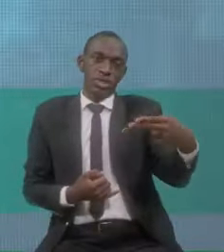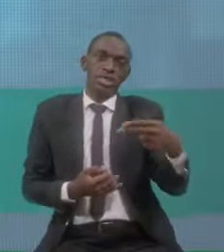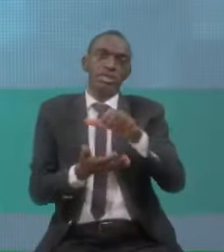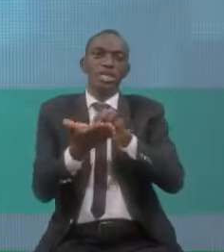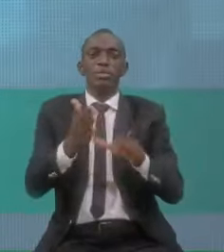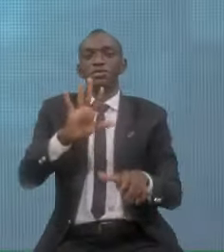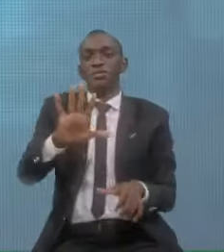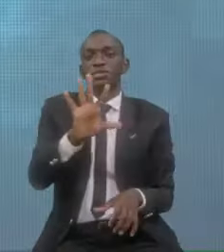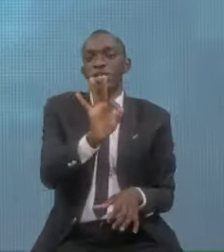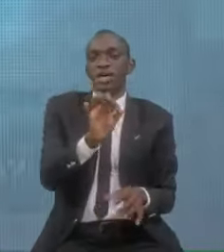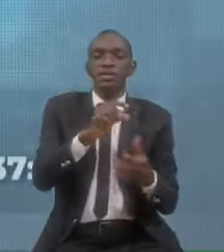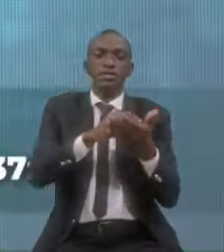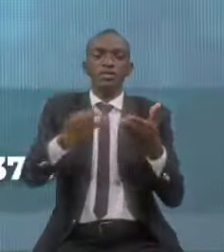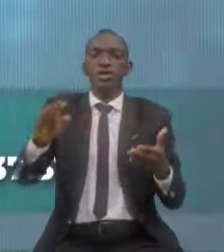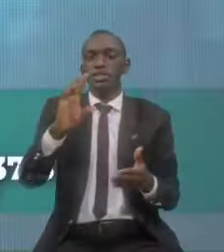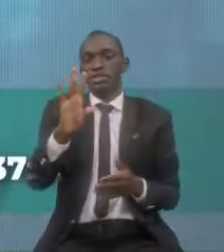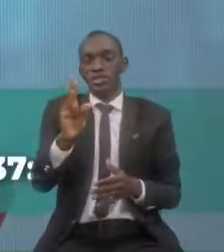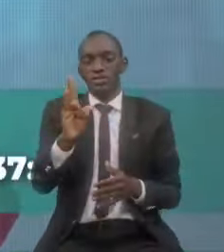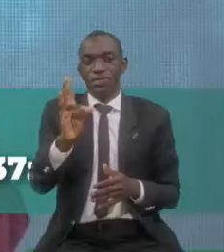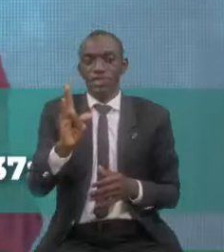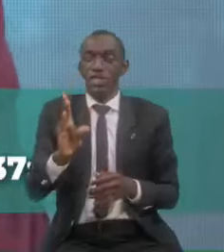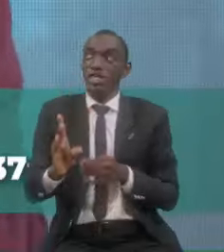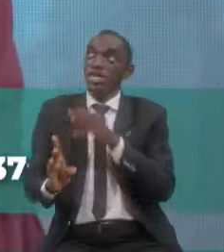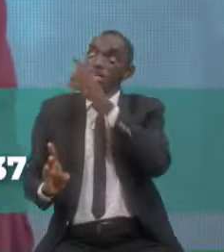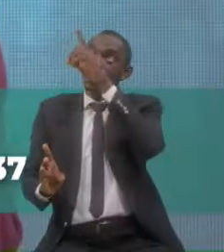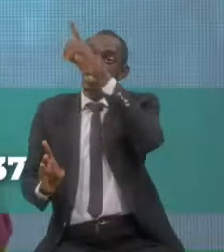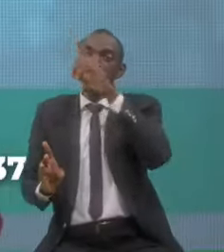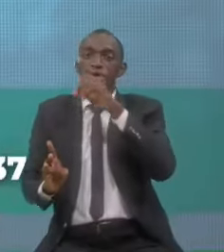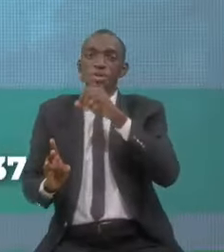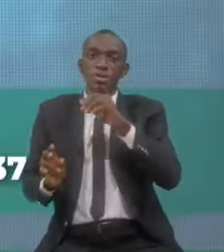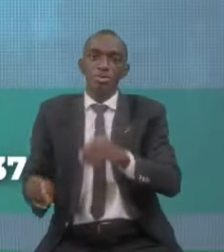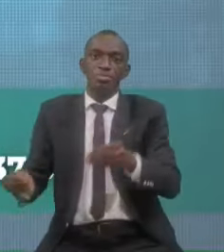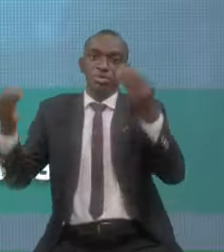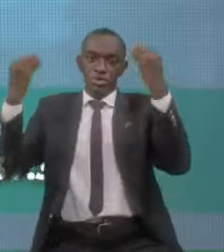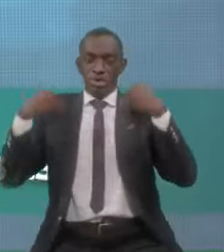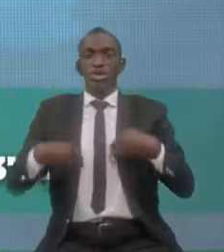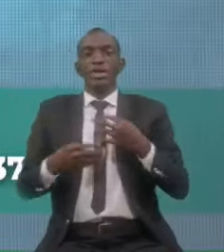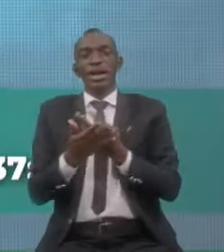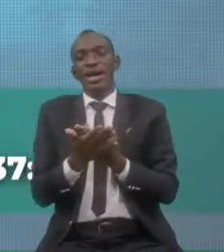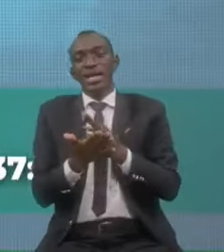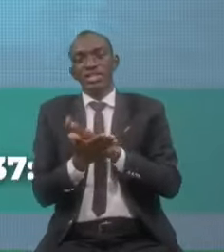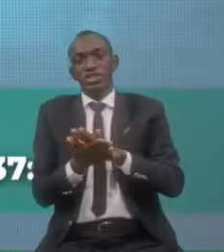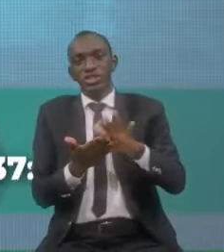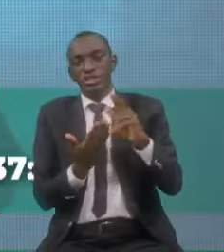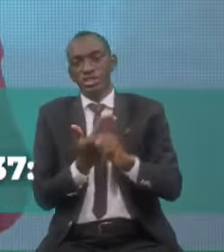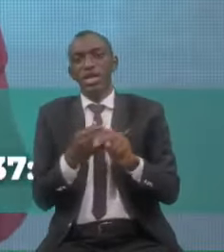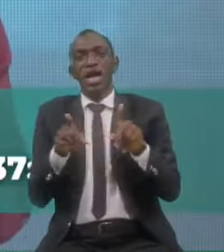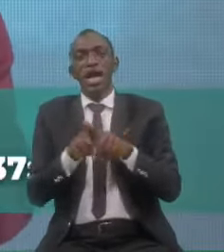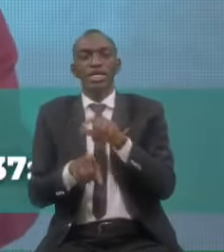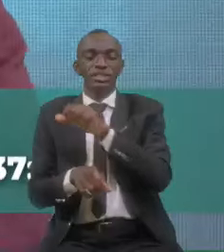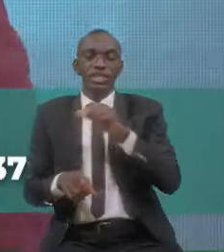on righteousness as a breastplate and an helmet